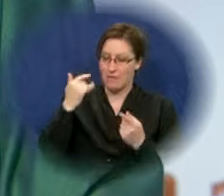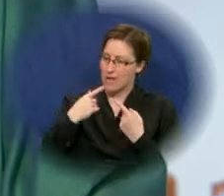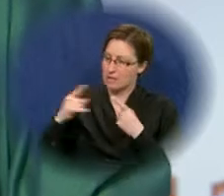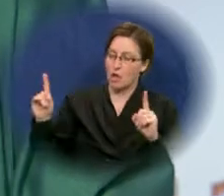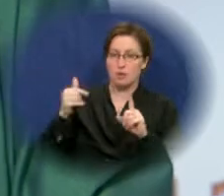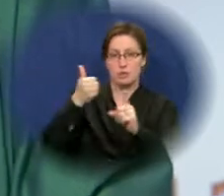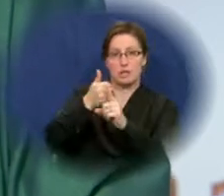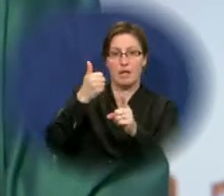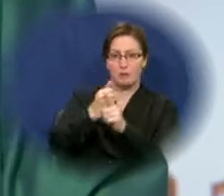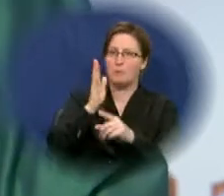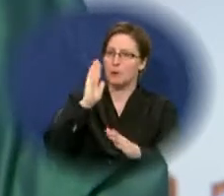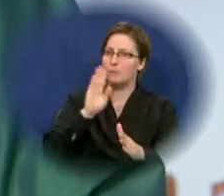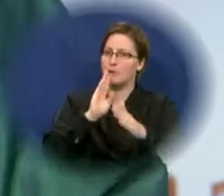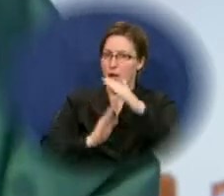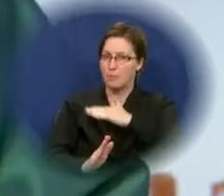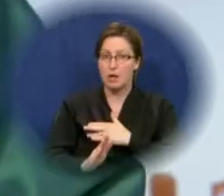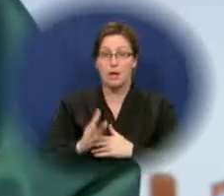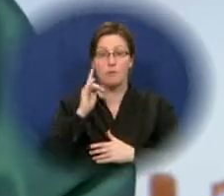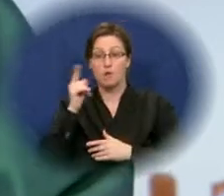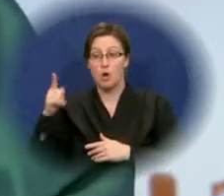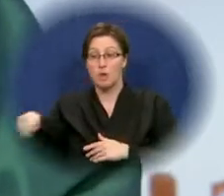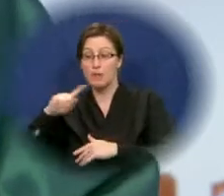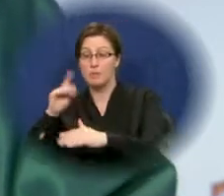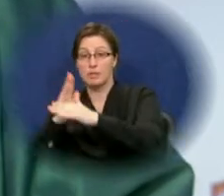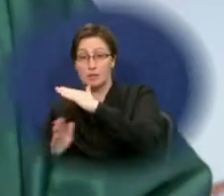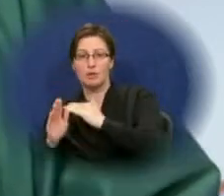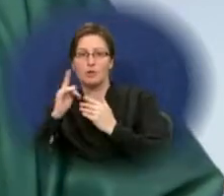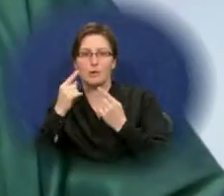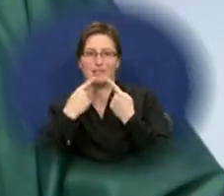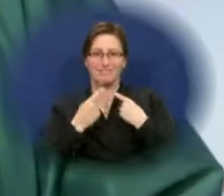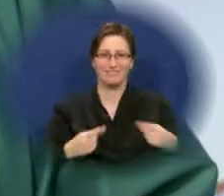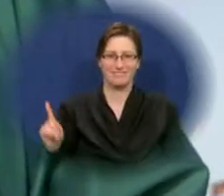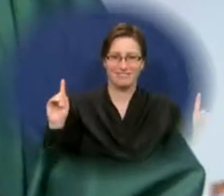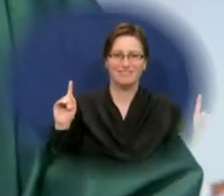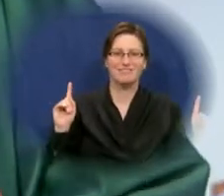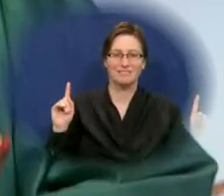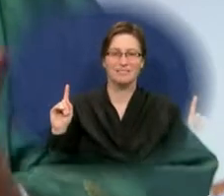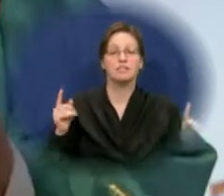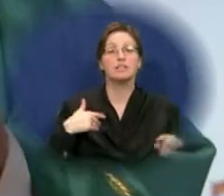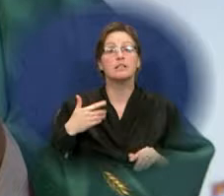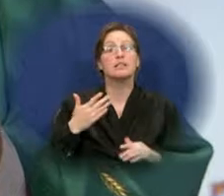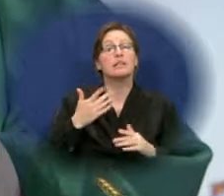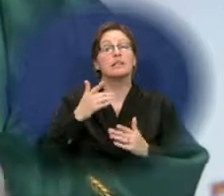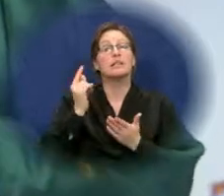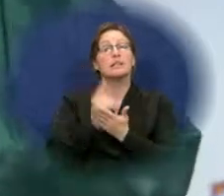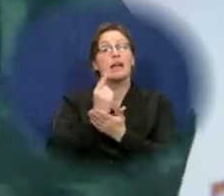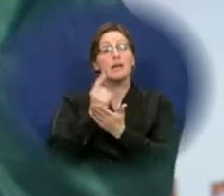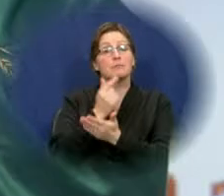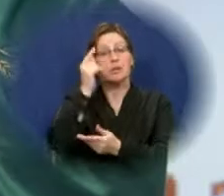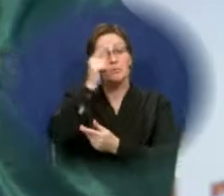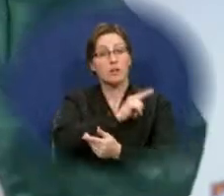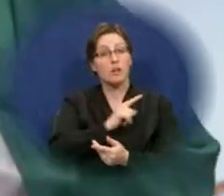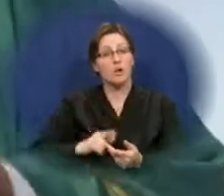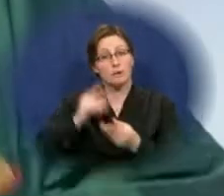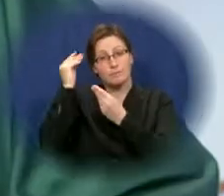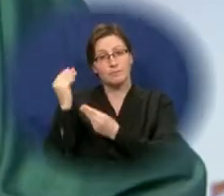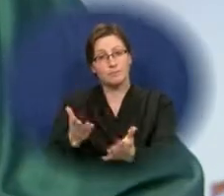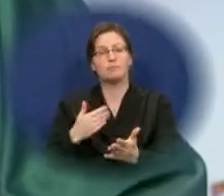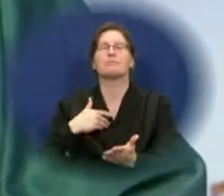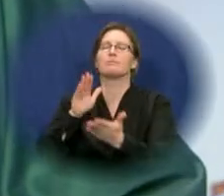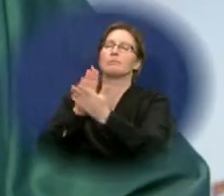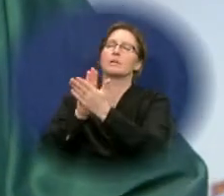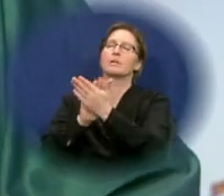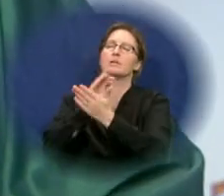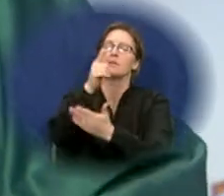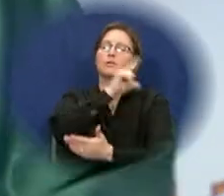but whoever humbles himself will be exalted." The Gospel of the Lord. Praise to you, Lord Jesus Christ.